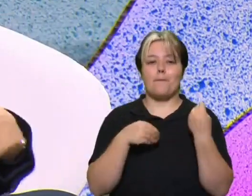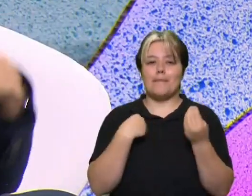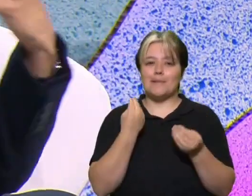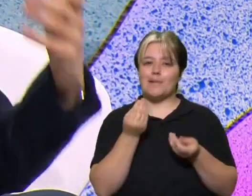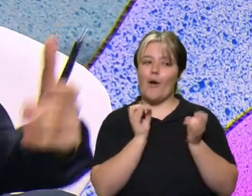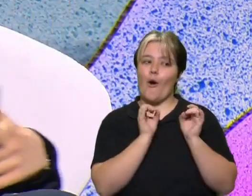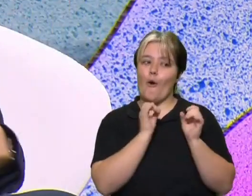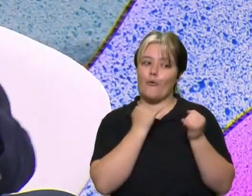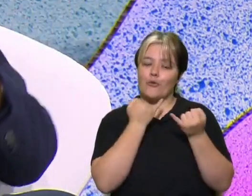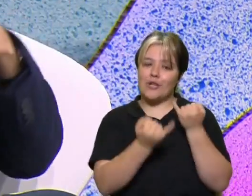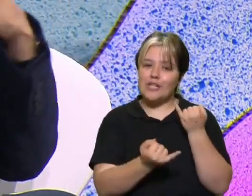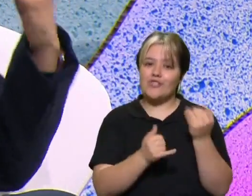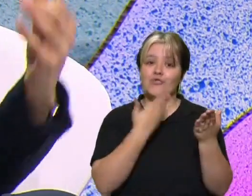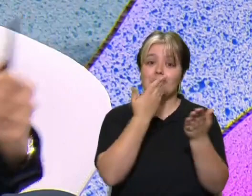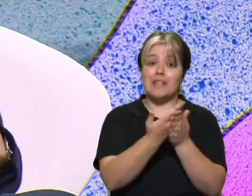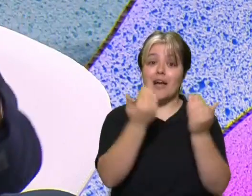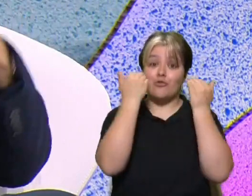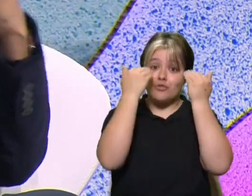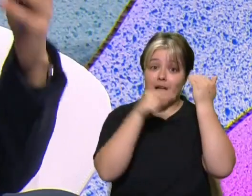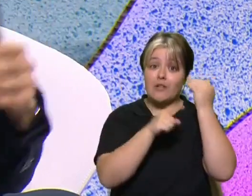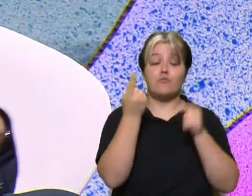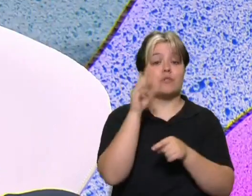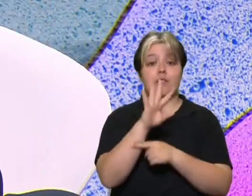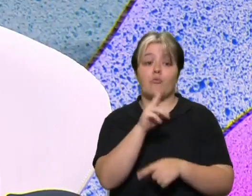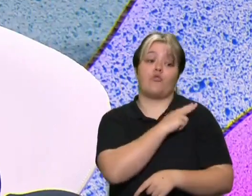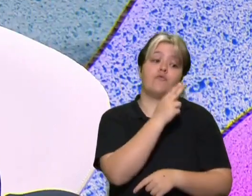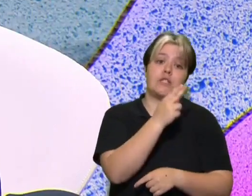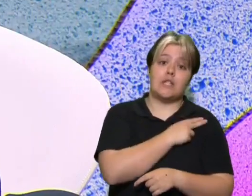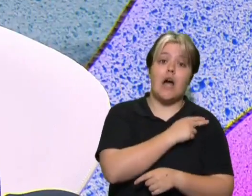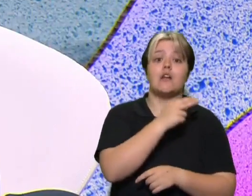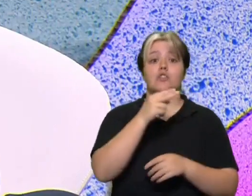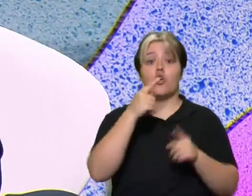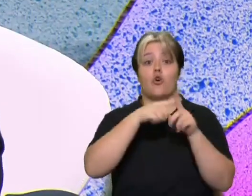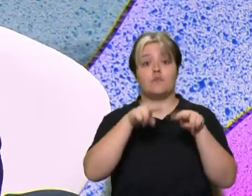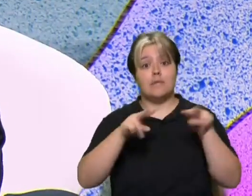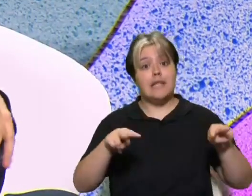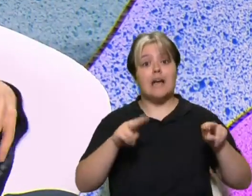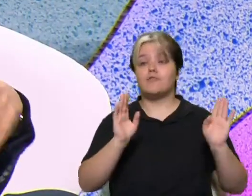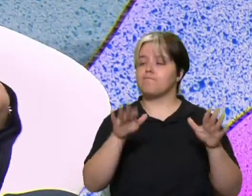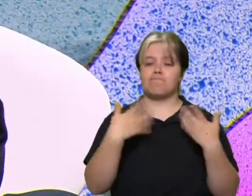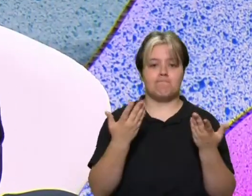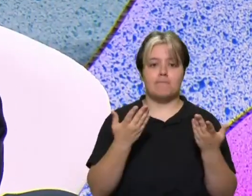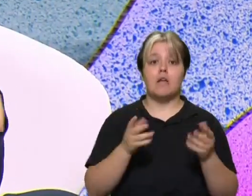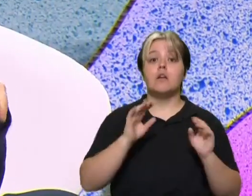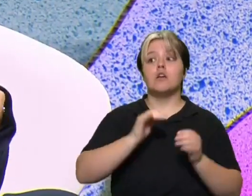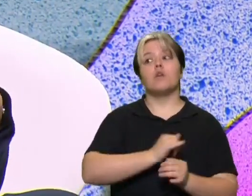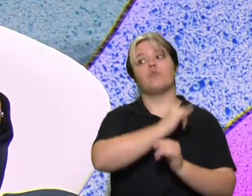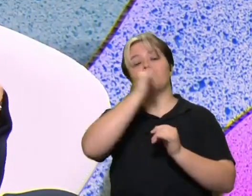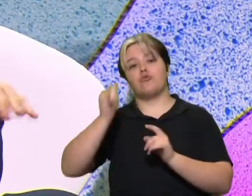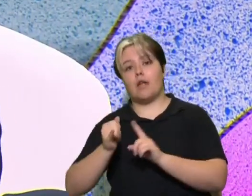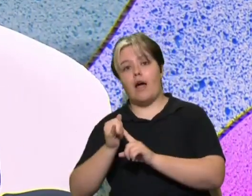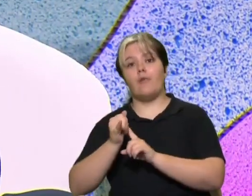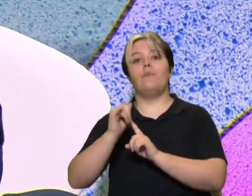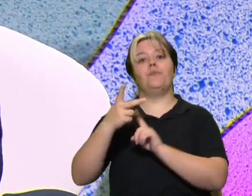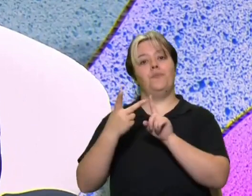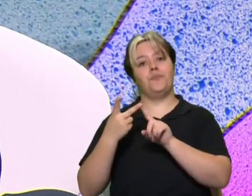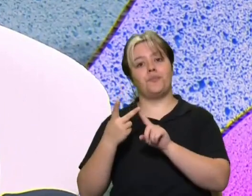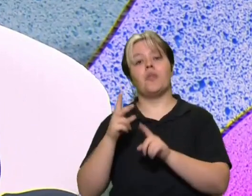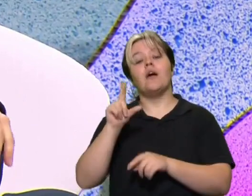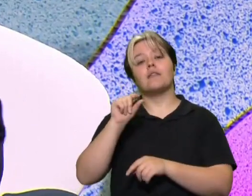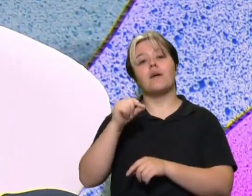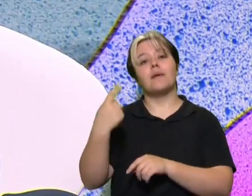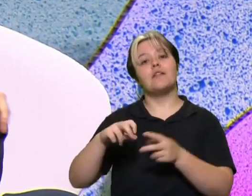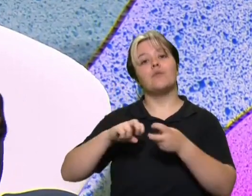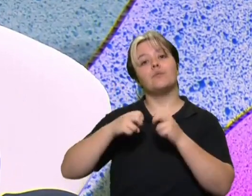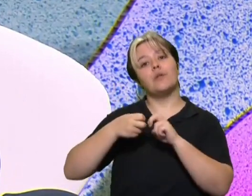rules. They don't like providing. They don't like to provide information. And